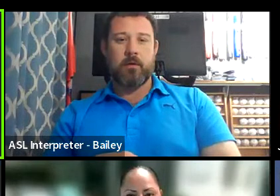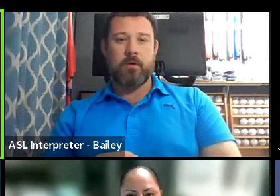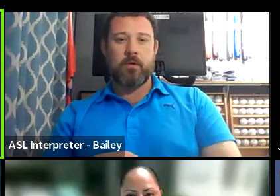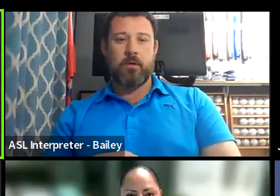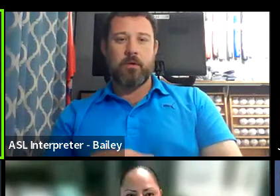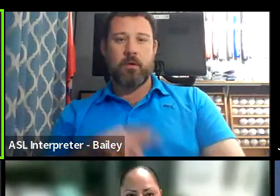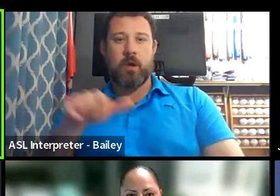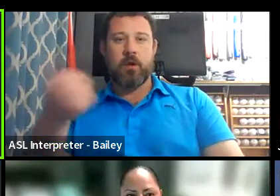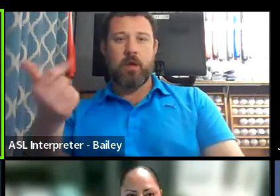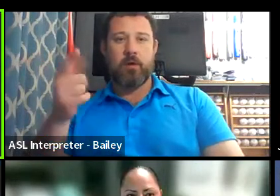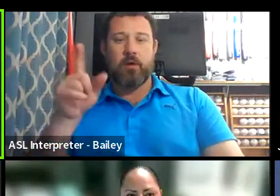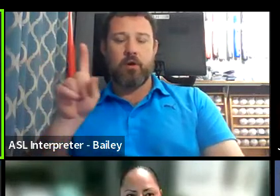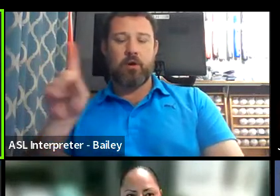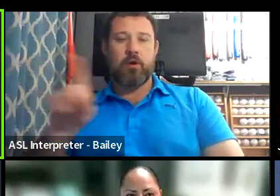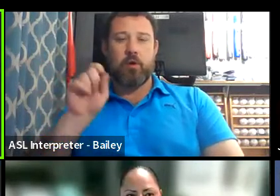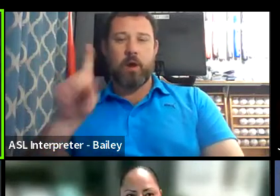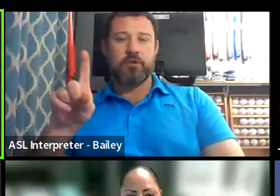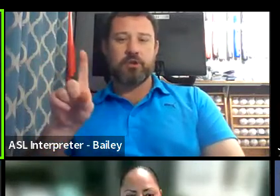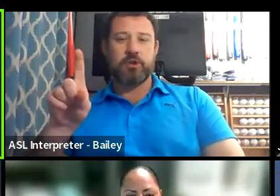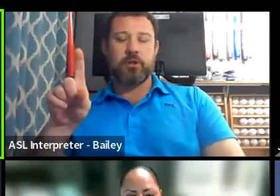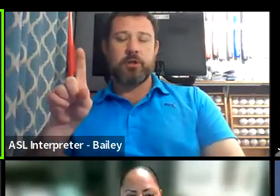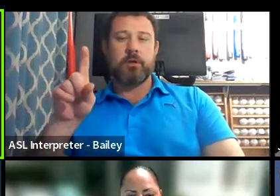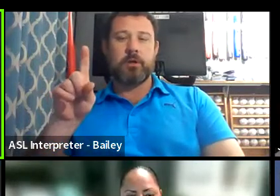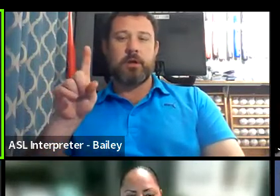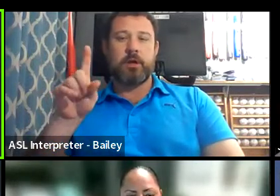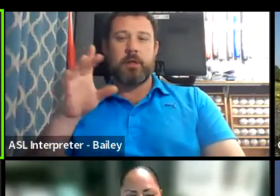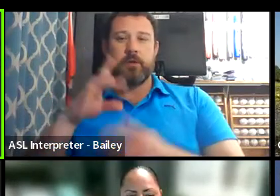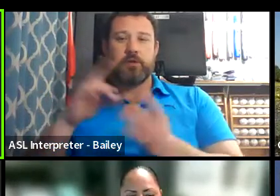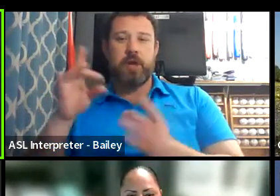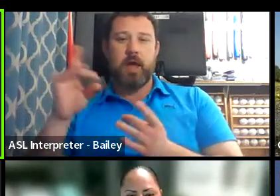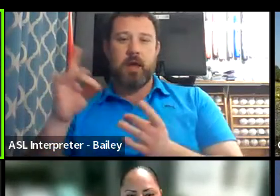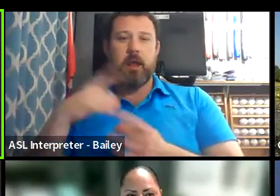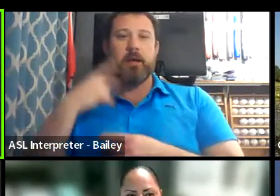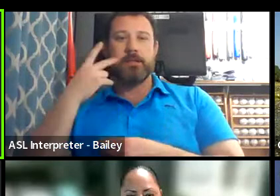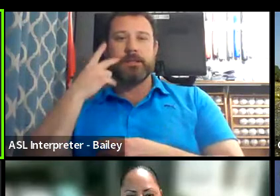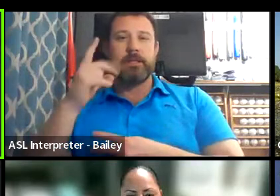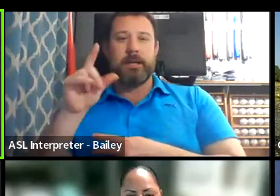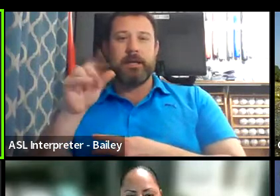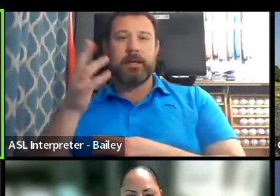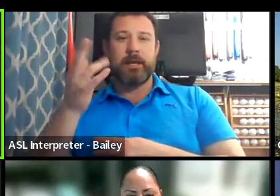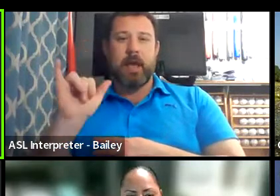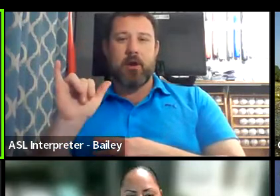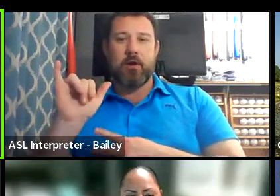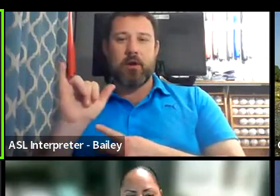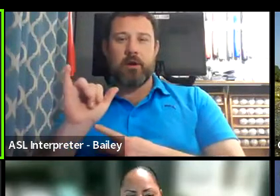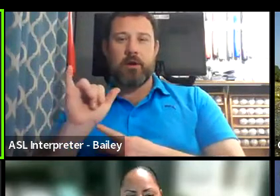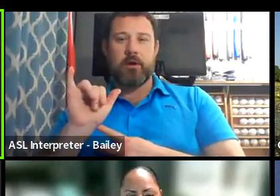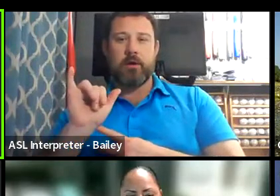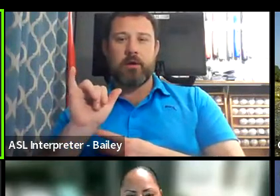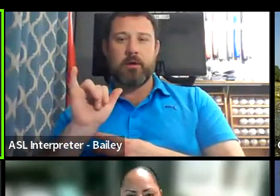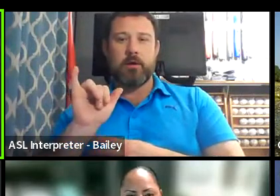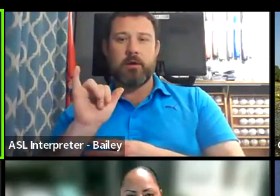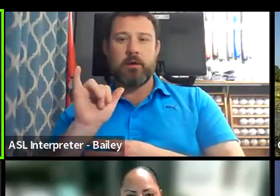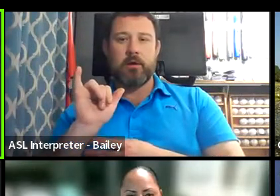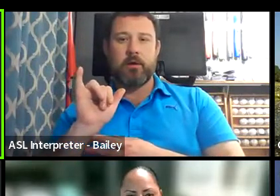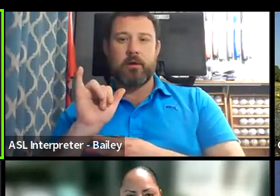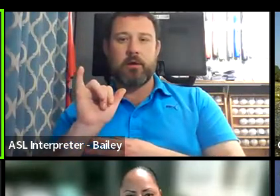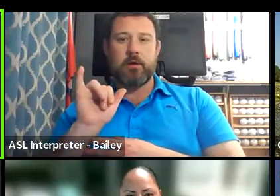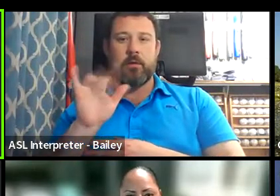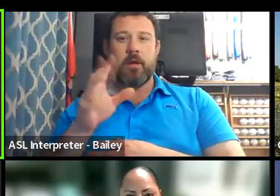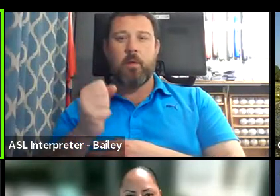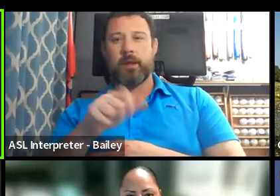There was another question in the chat, and I do see you, Gary. But I wanted to get this